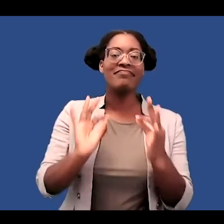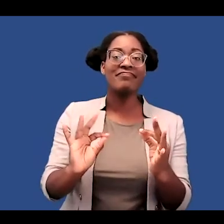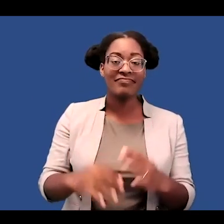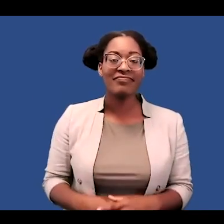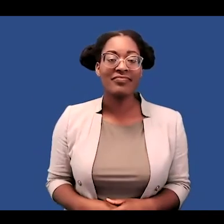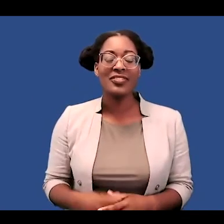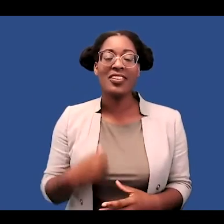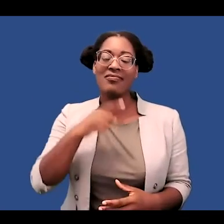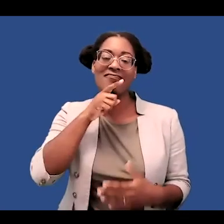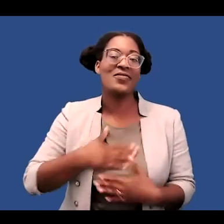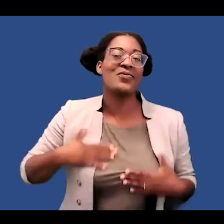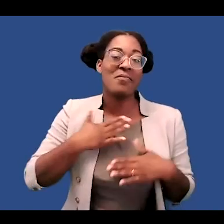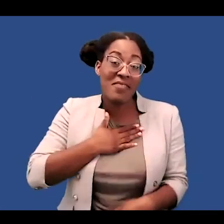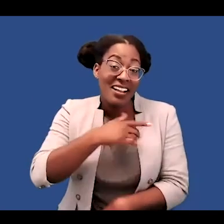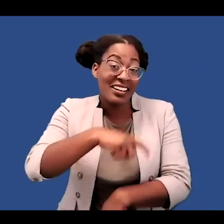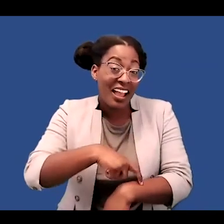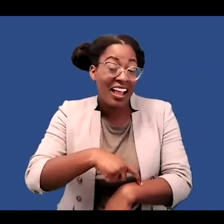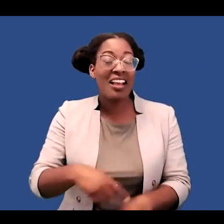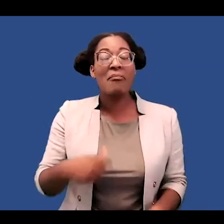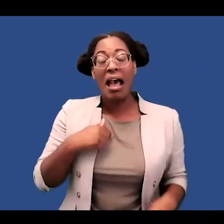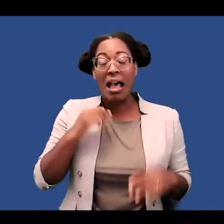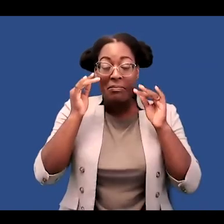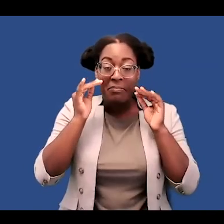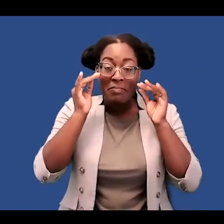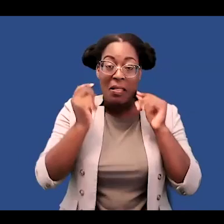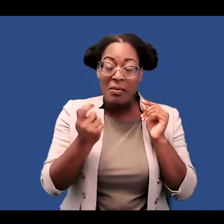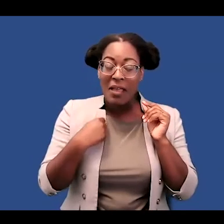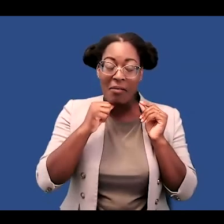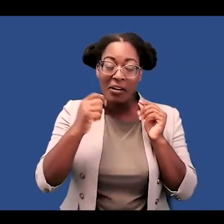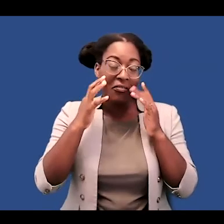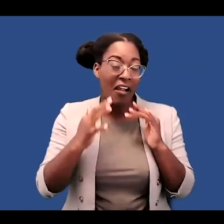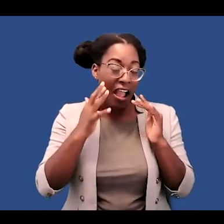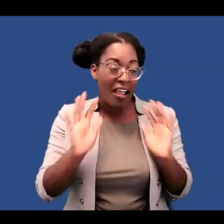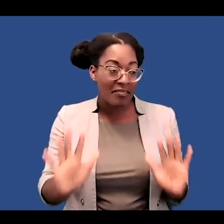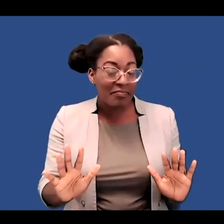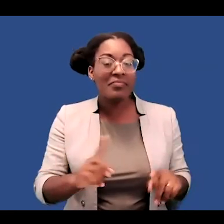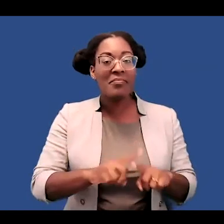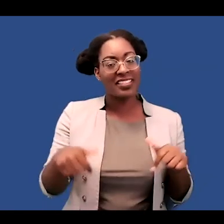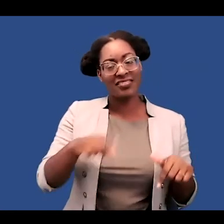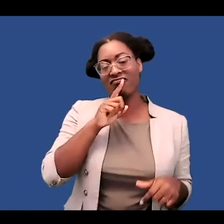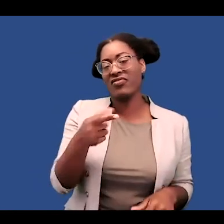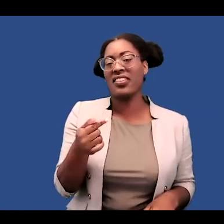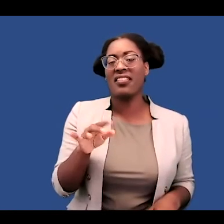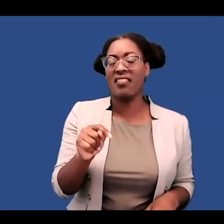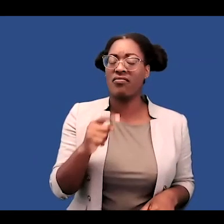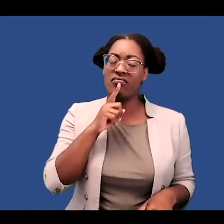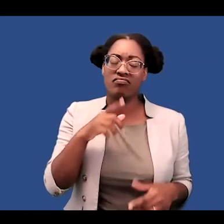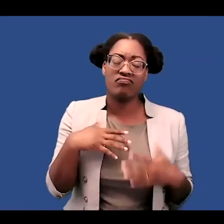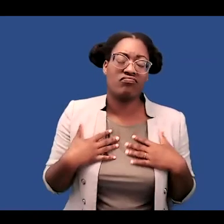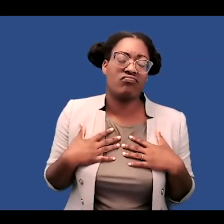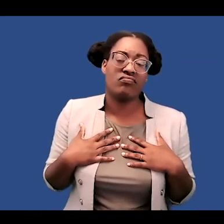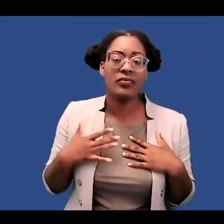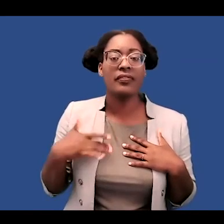time. And I'm not going to cry on camera, but I am a little emotional because this is a gift. And this is something that